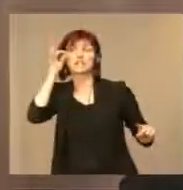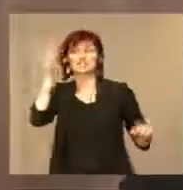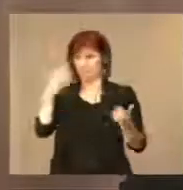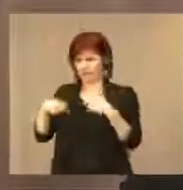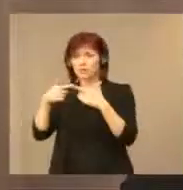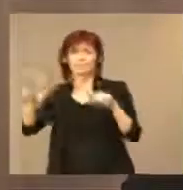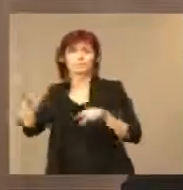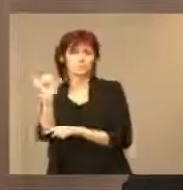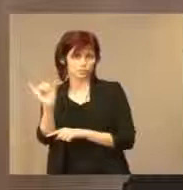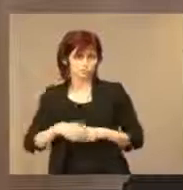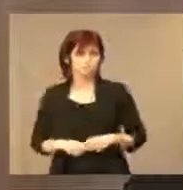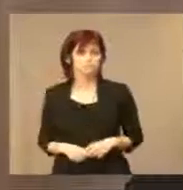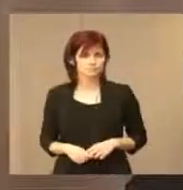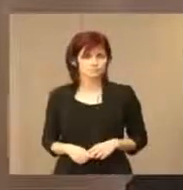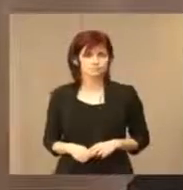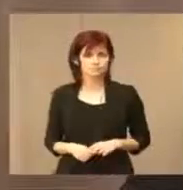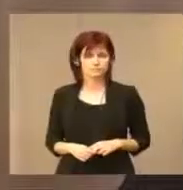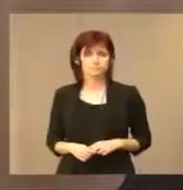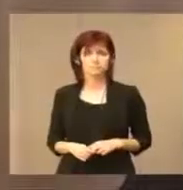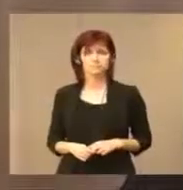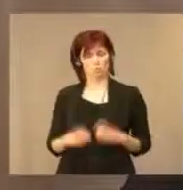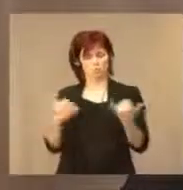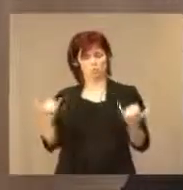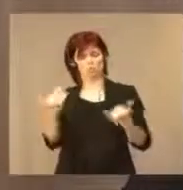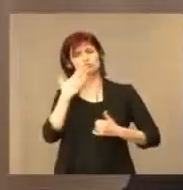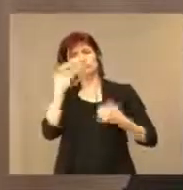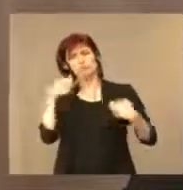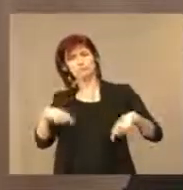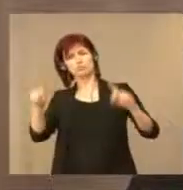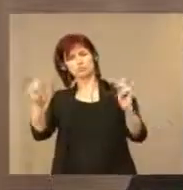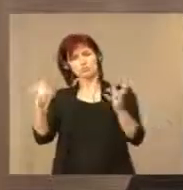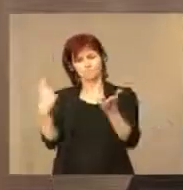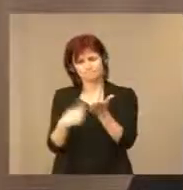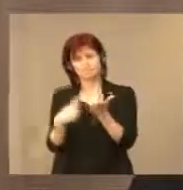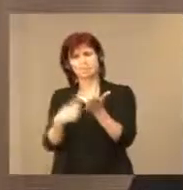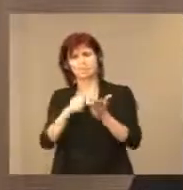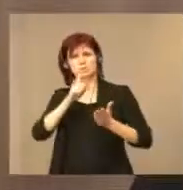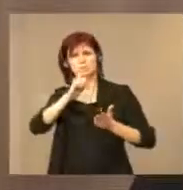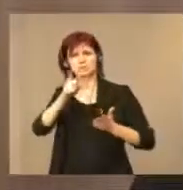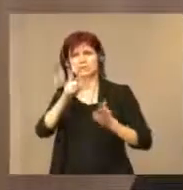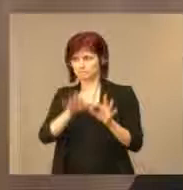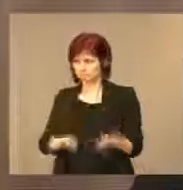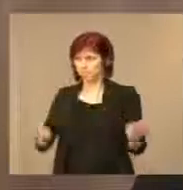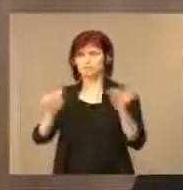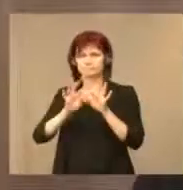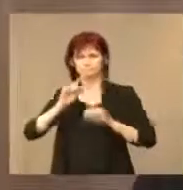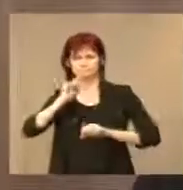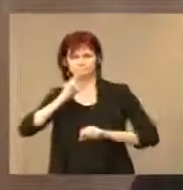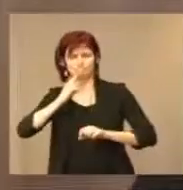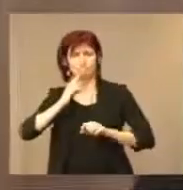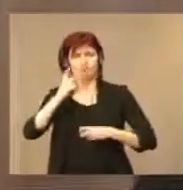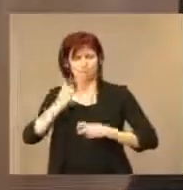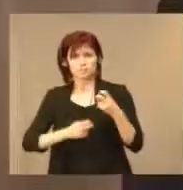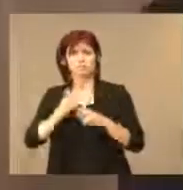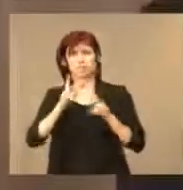So I believe that, you know, this is an opportunity for us to begin to address these very real and serious issues. Thank you,